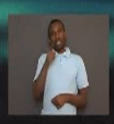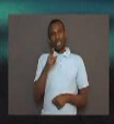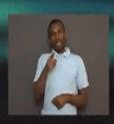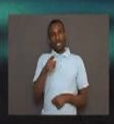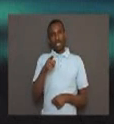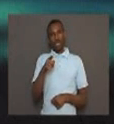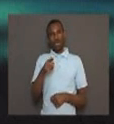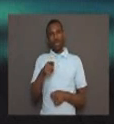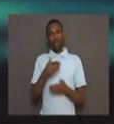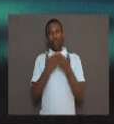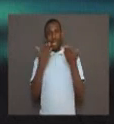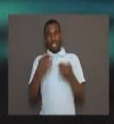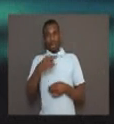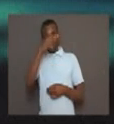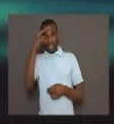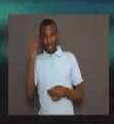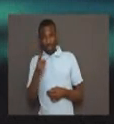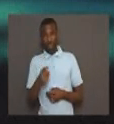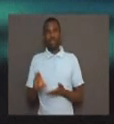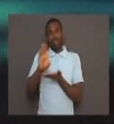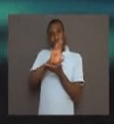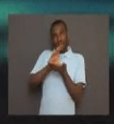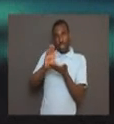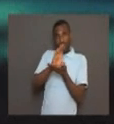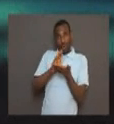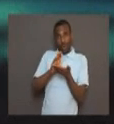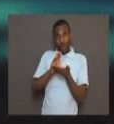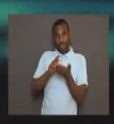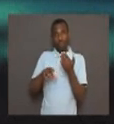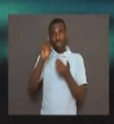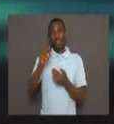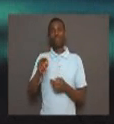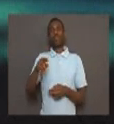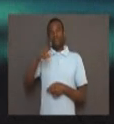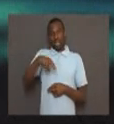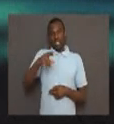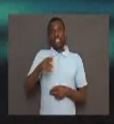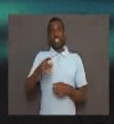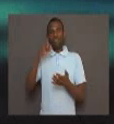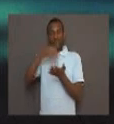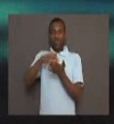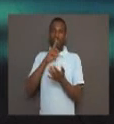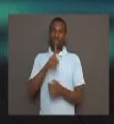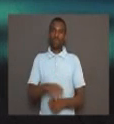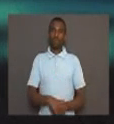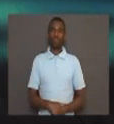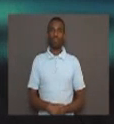the case, the circuit has found its resonant frequency.